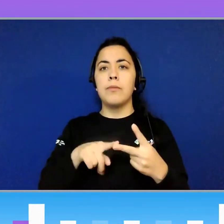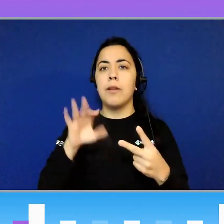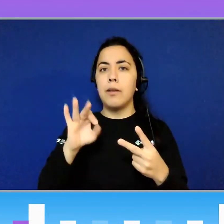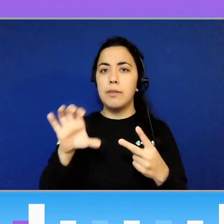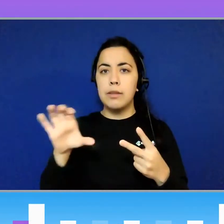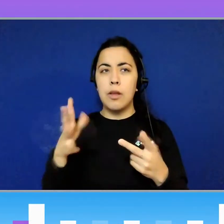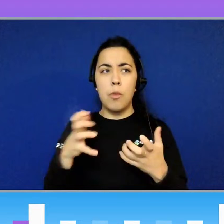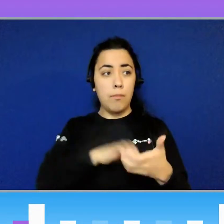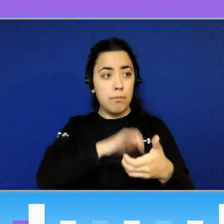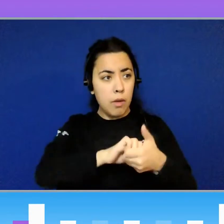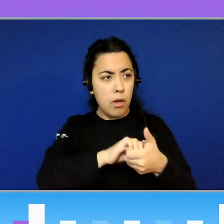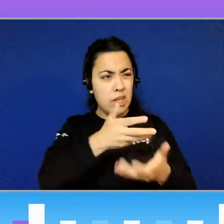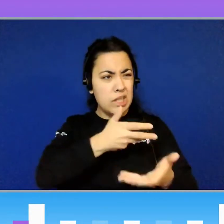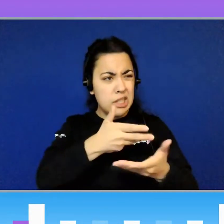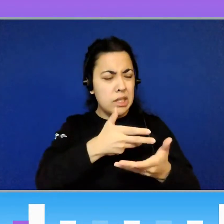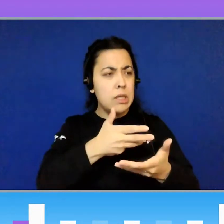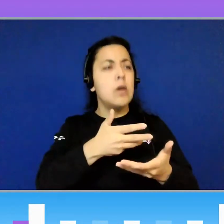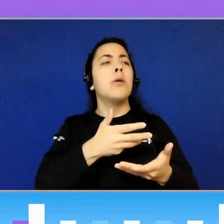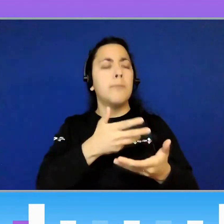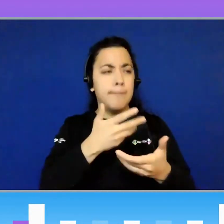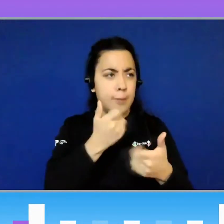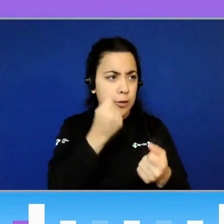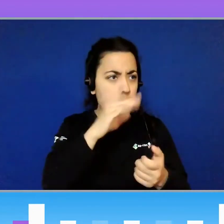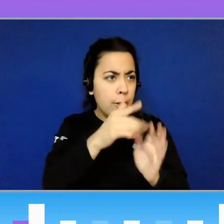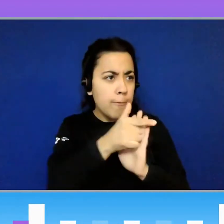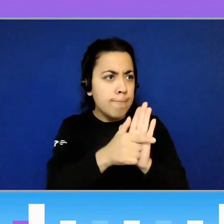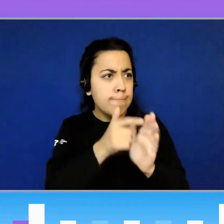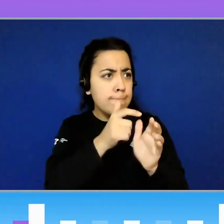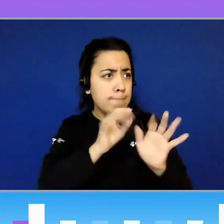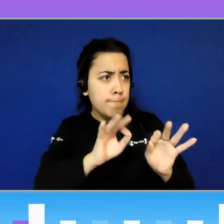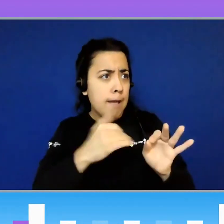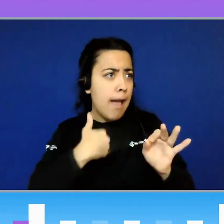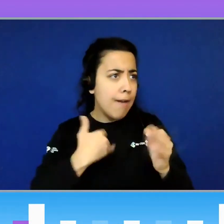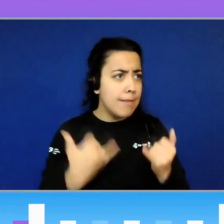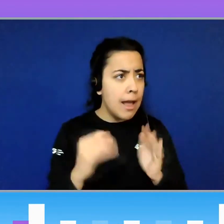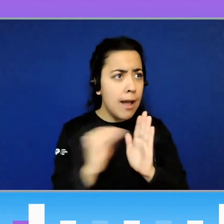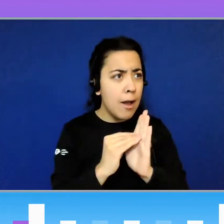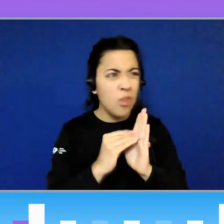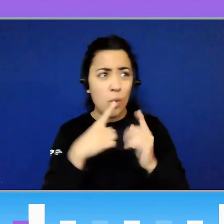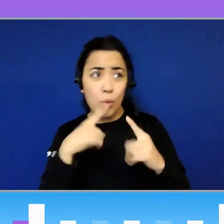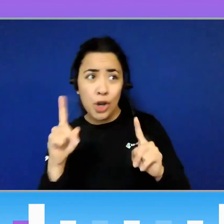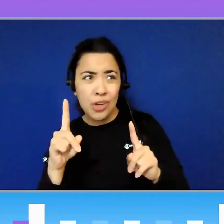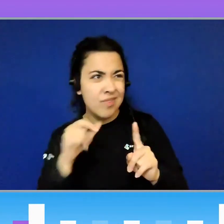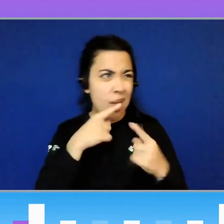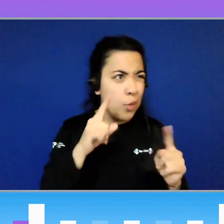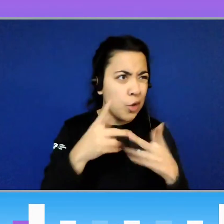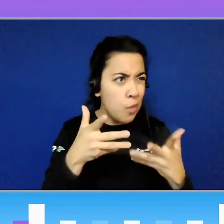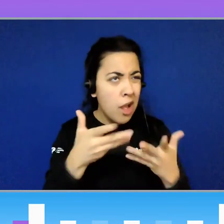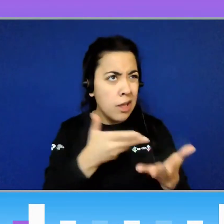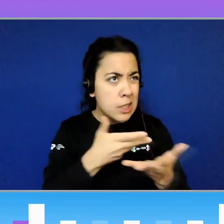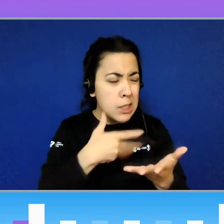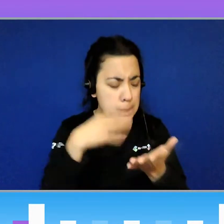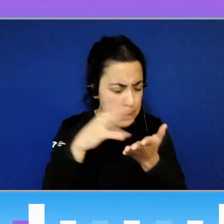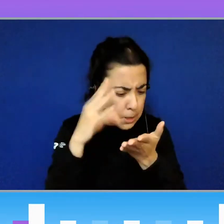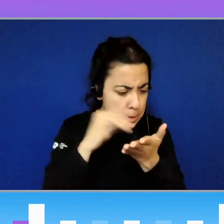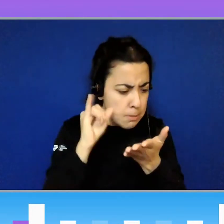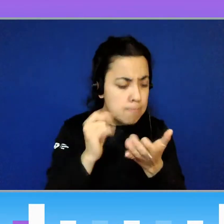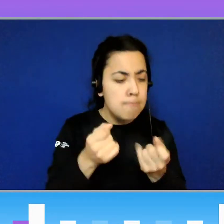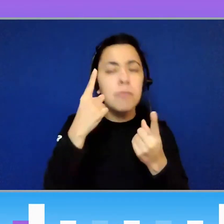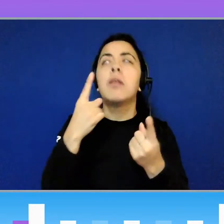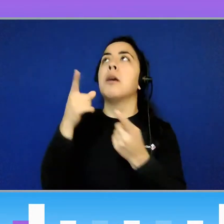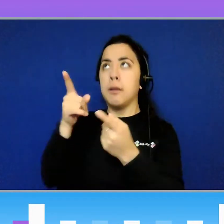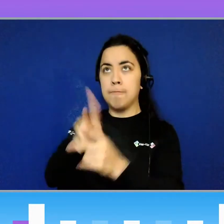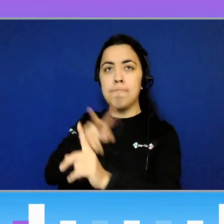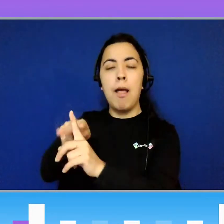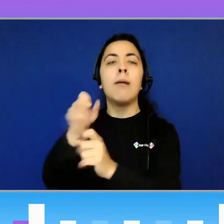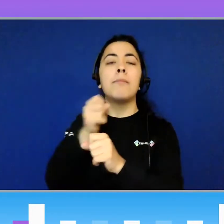understand first what the legislation had, what worked, what didn't work, but also trying to on both sides to